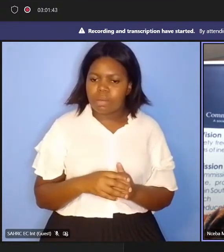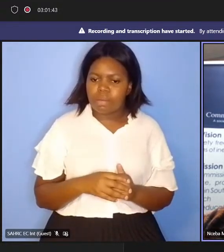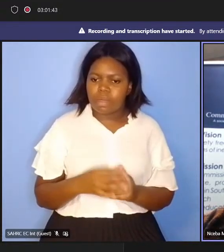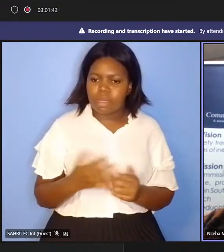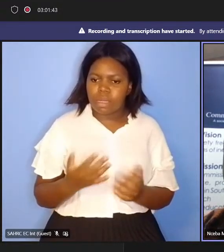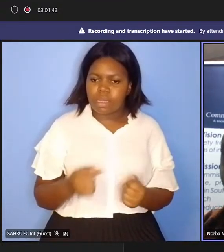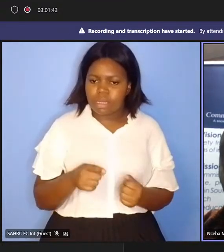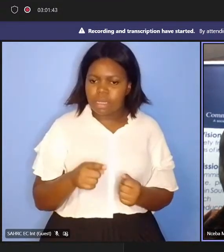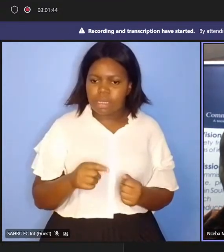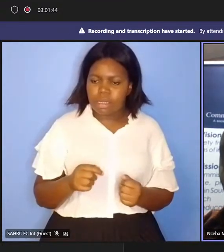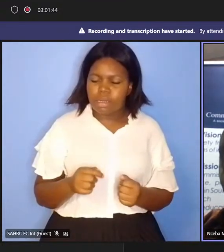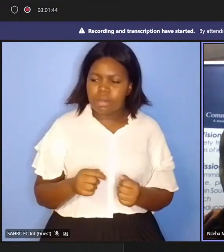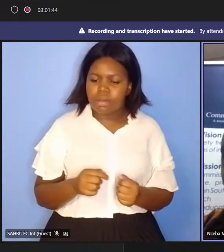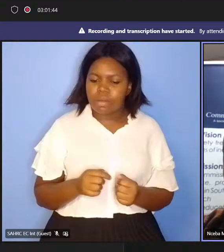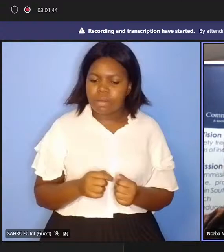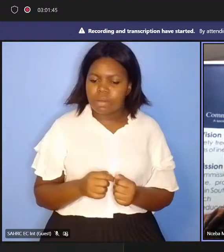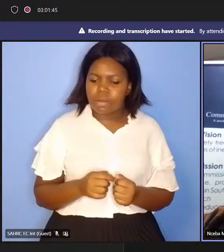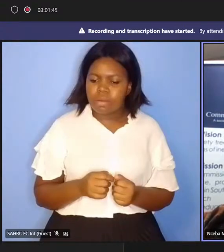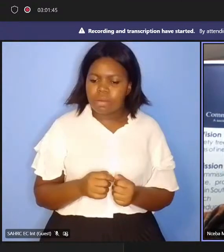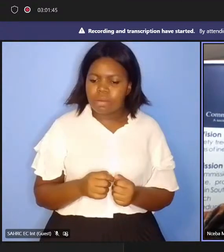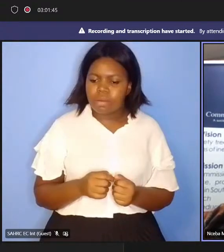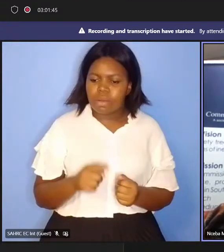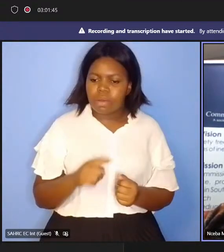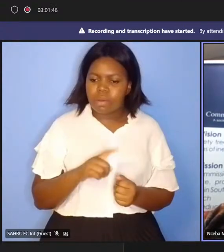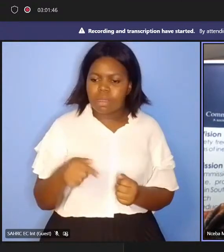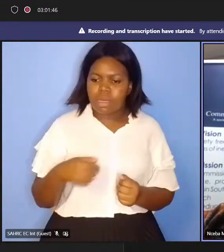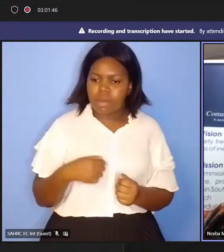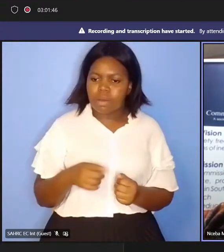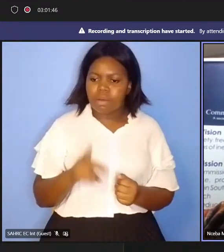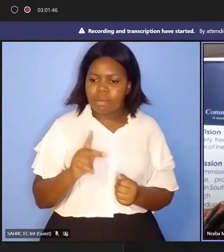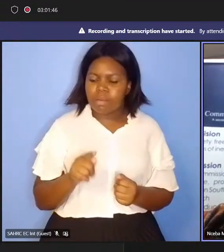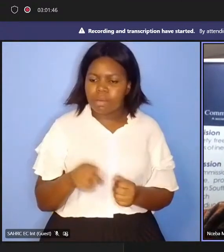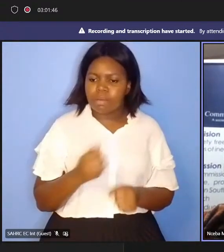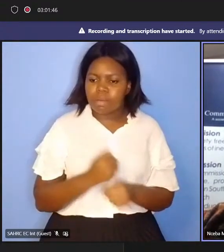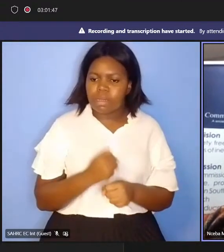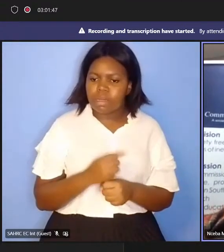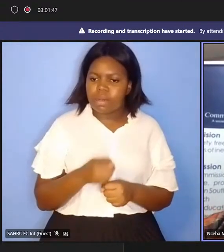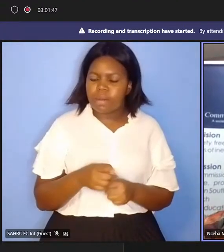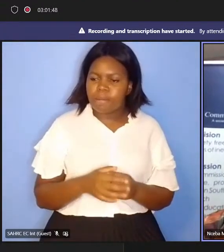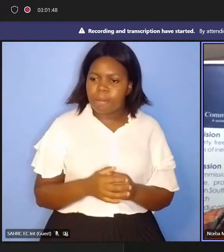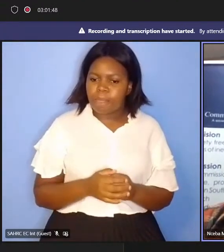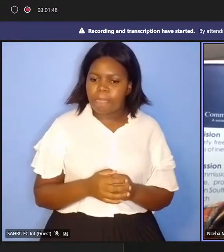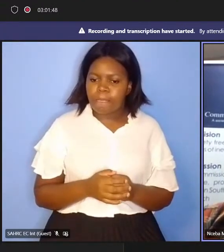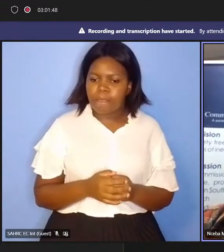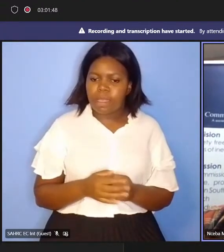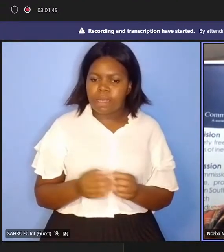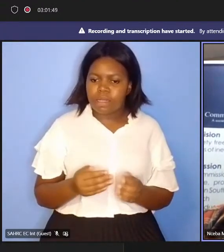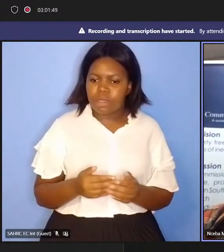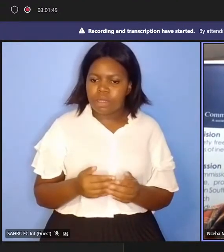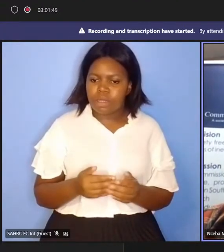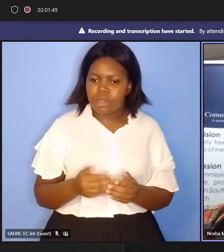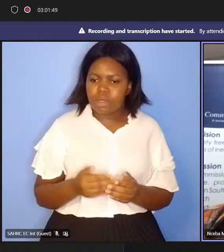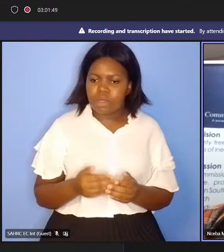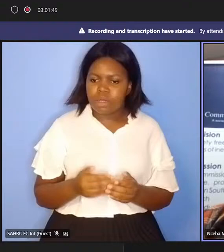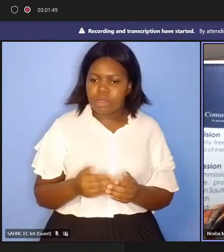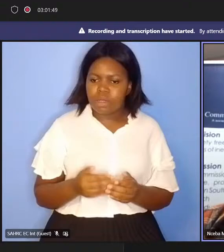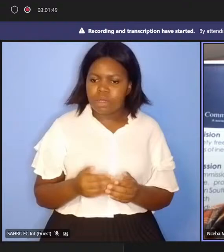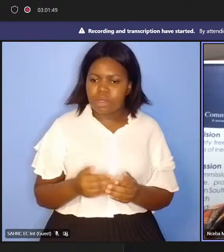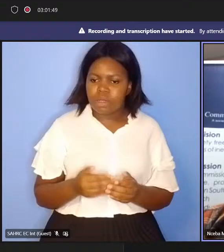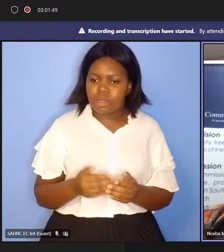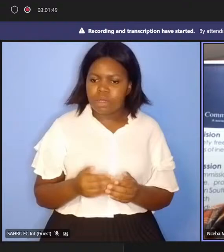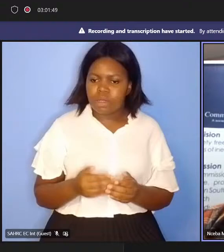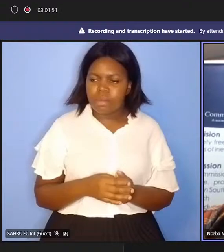share with our colleagues from the province, which then they could share with the participants